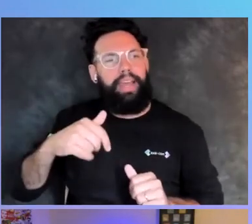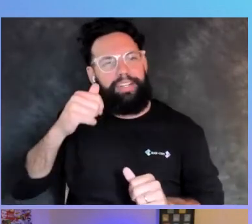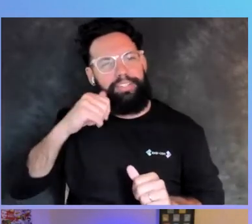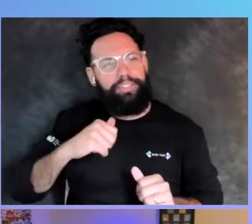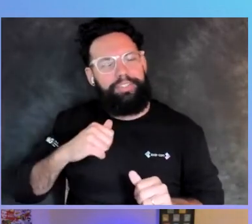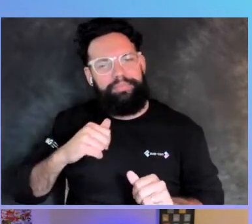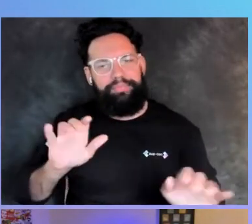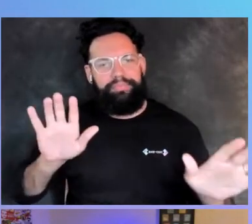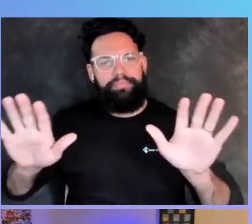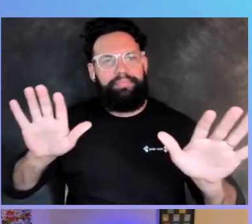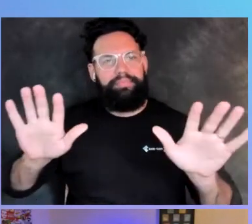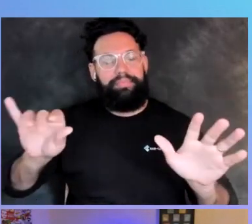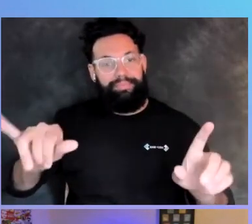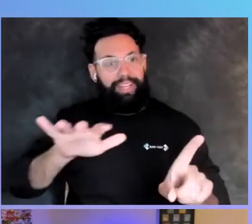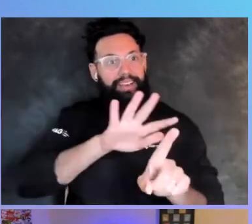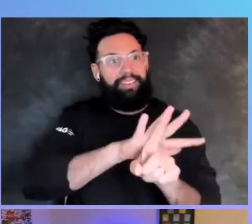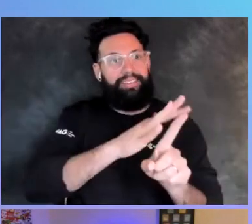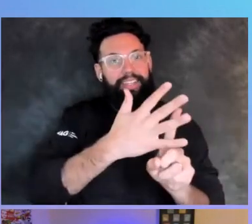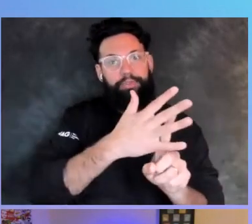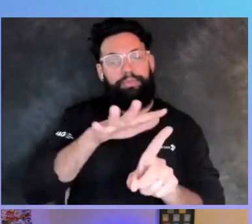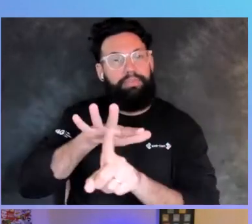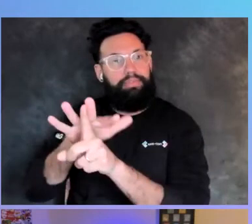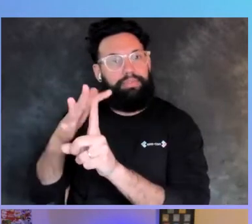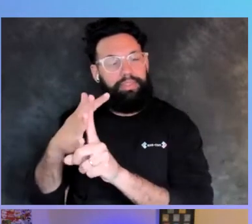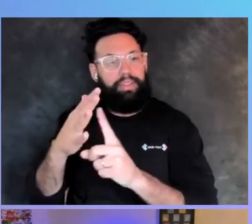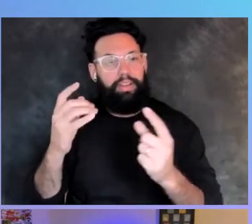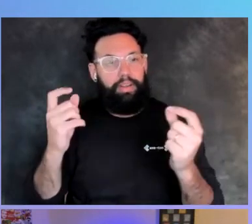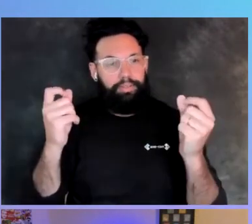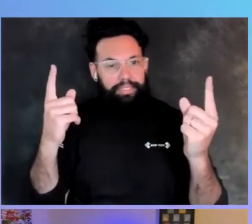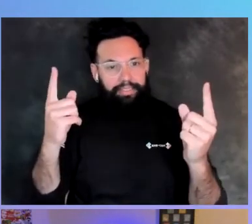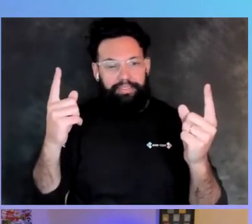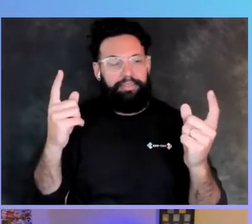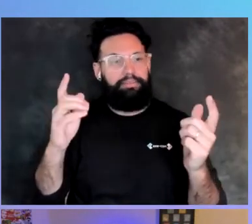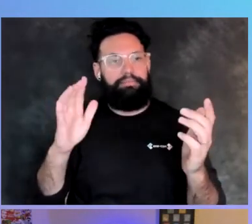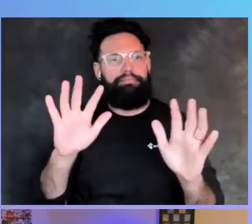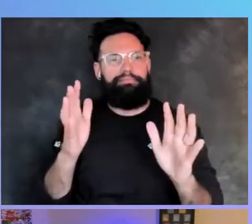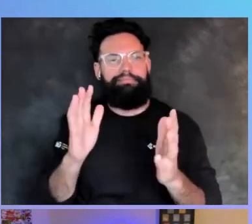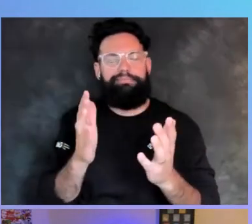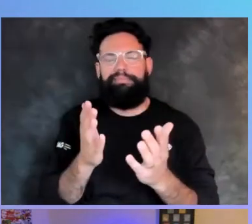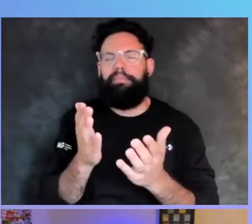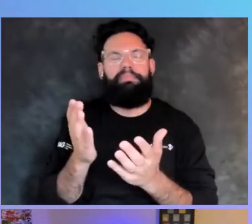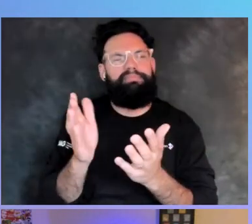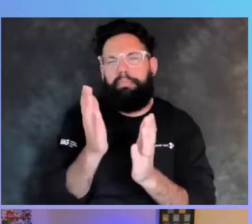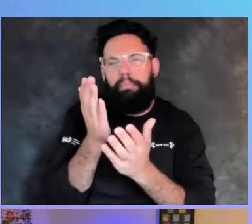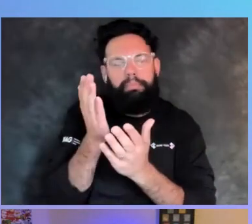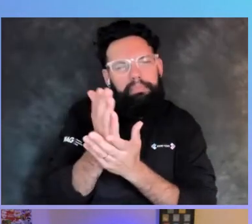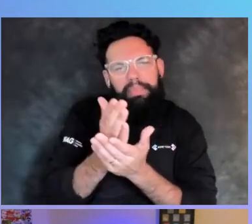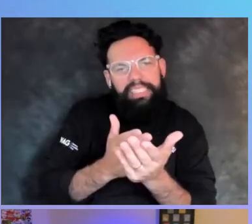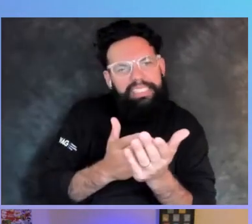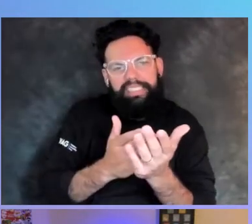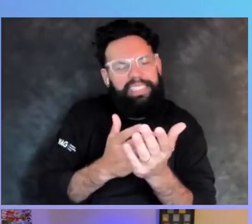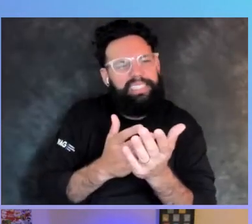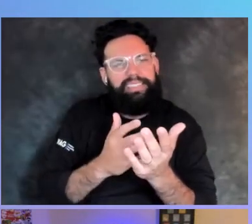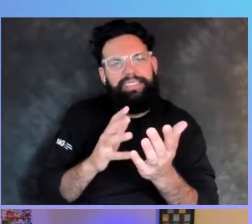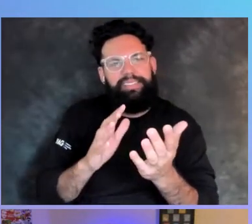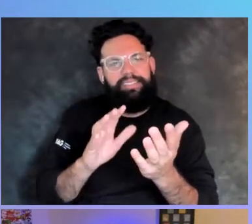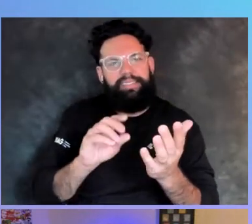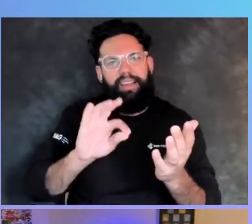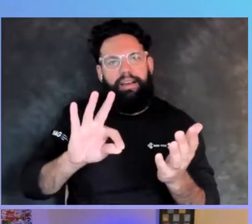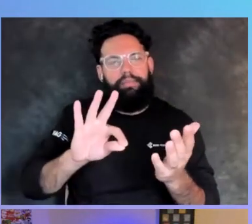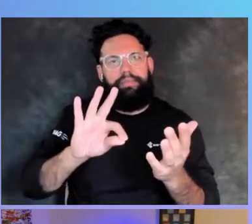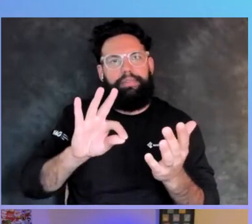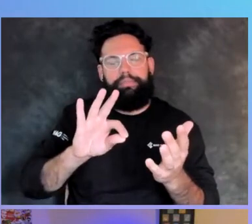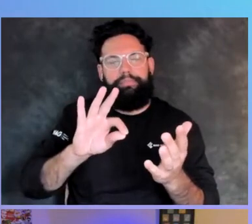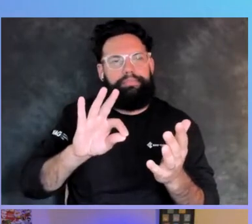contextual understanding is only a singular part of the human-centric software puzzle. The other part that I want you all to think about is how